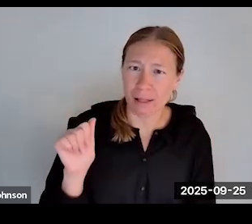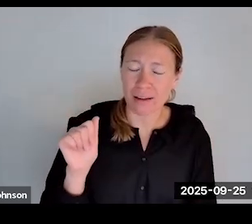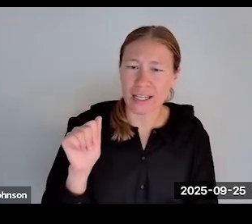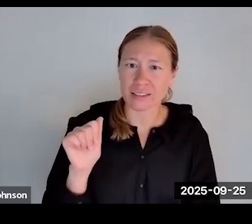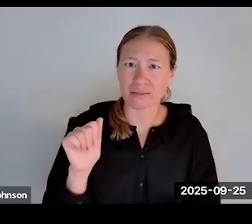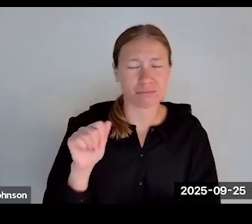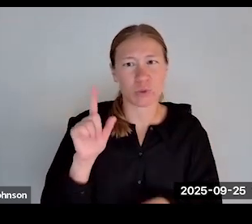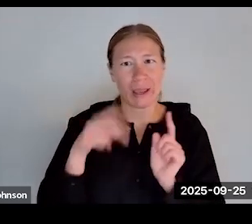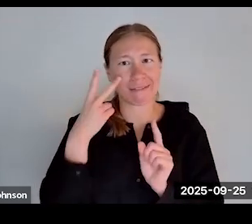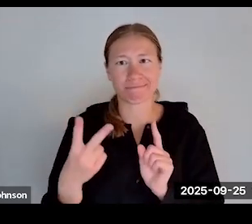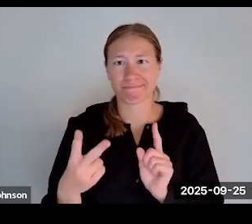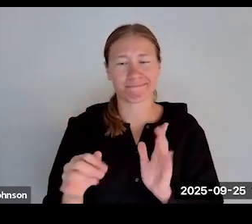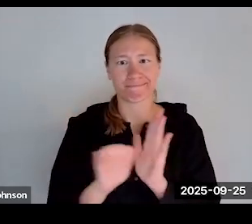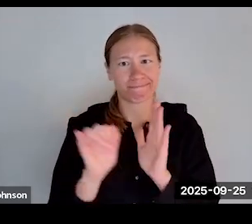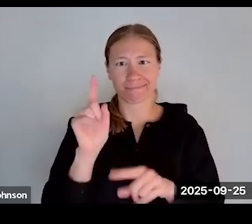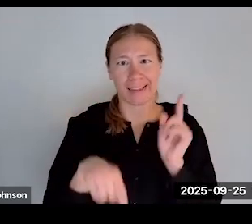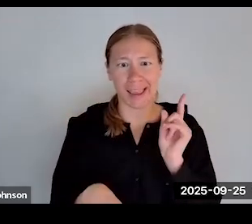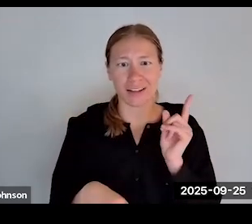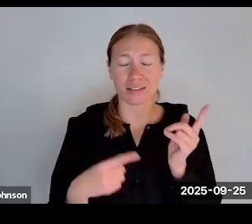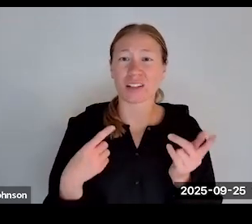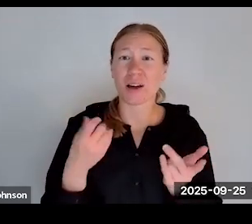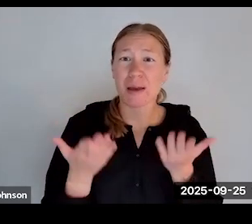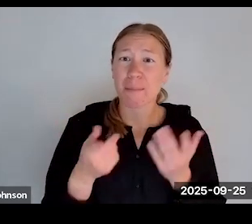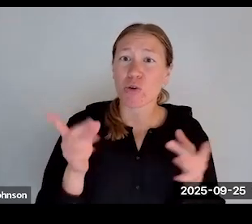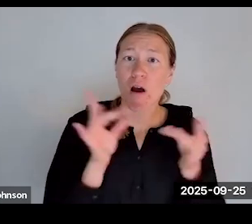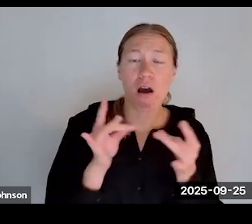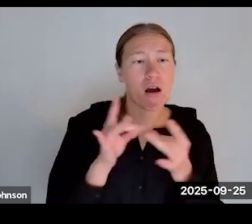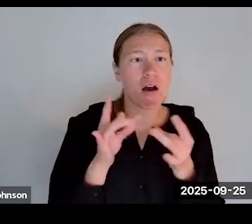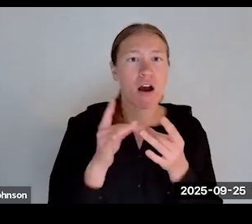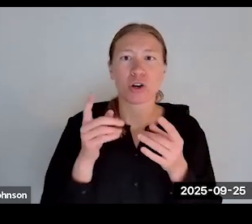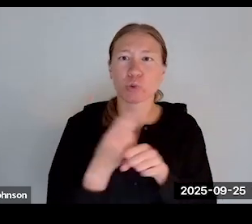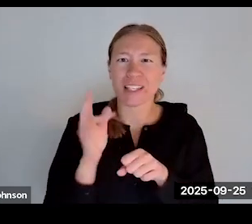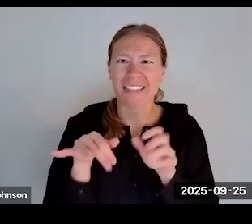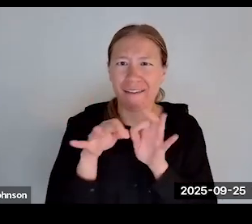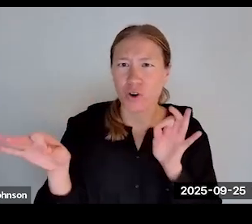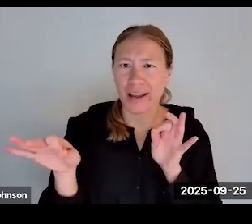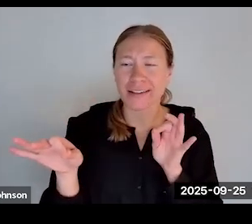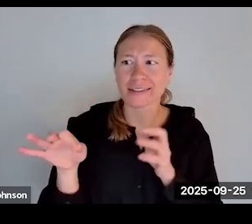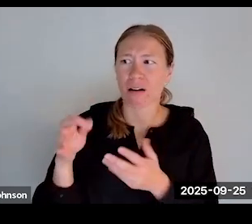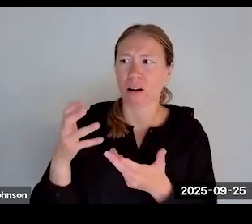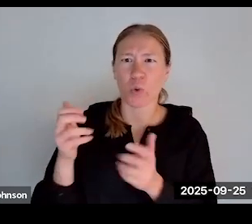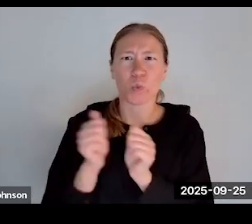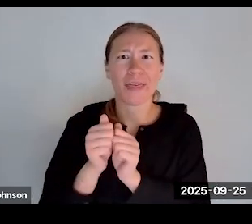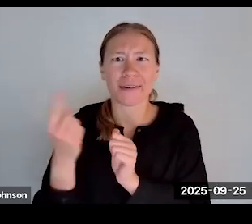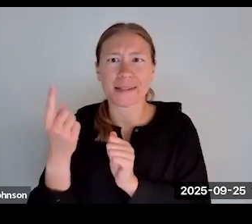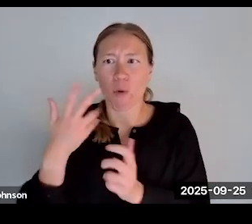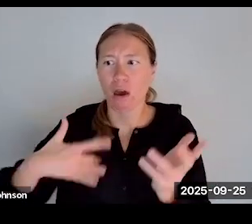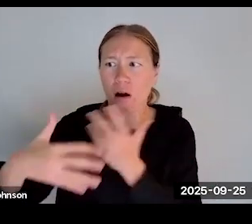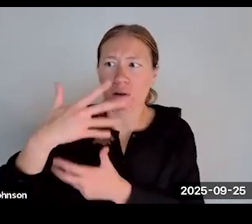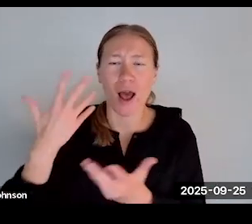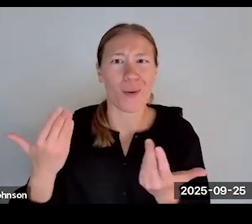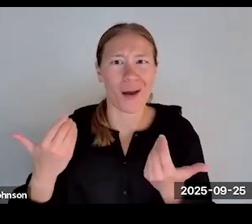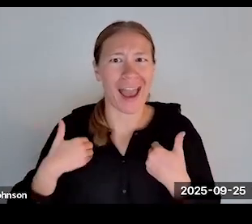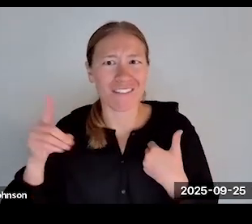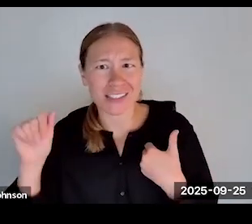always discern, which means you may be using these phrases next to someone with a disability or who has a family member,